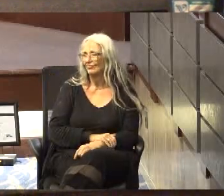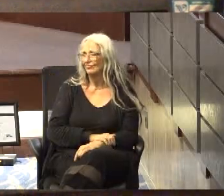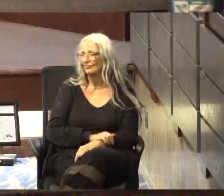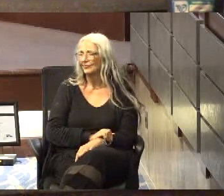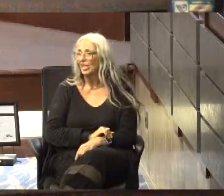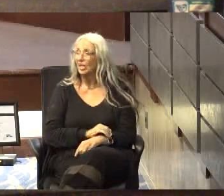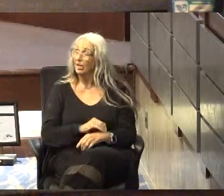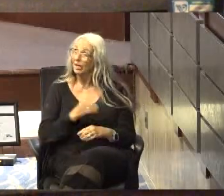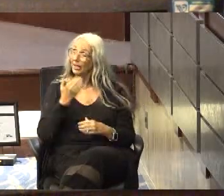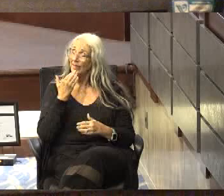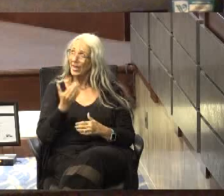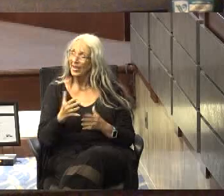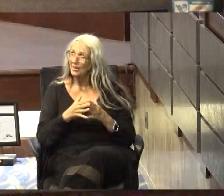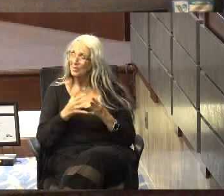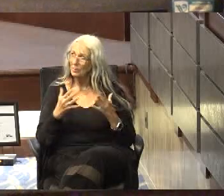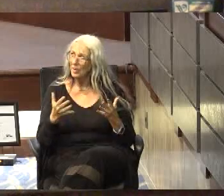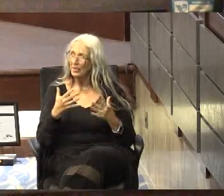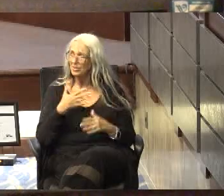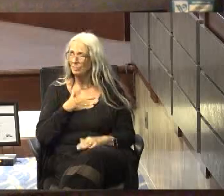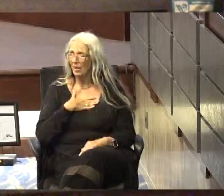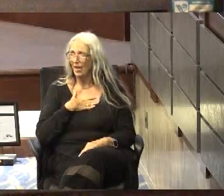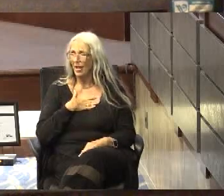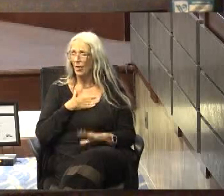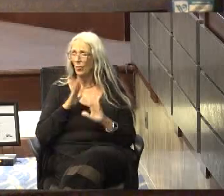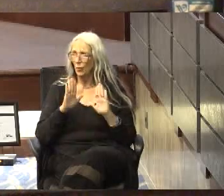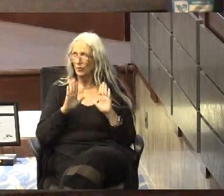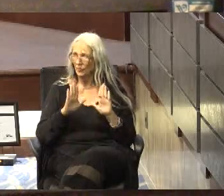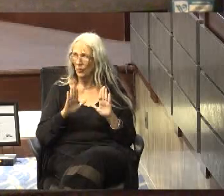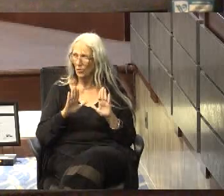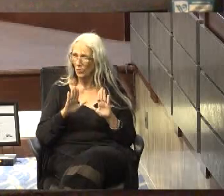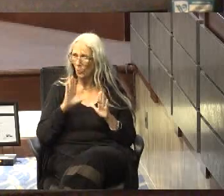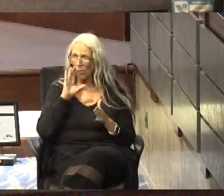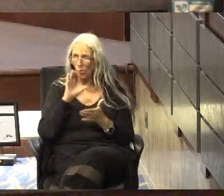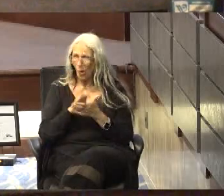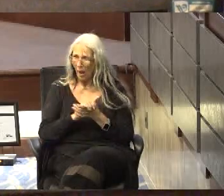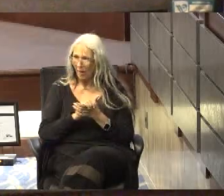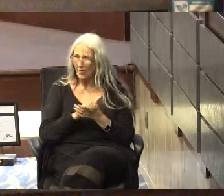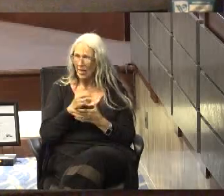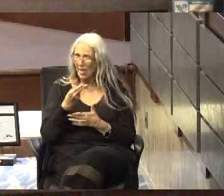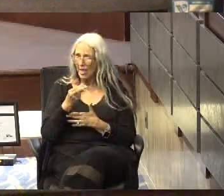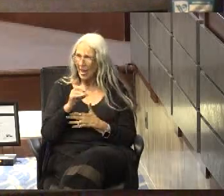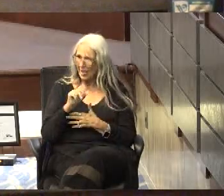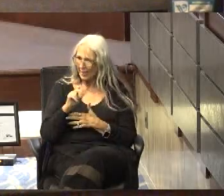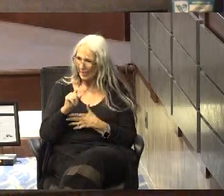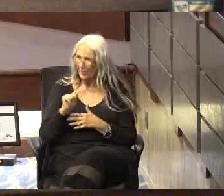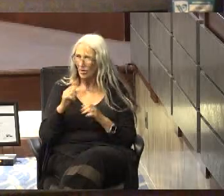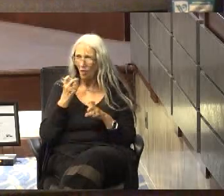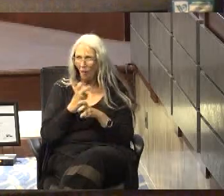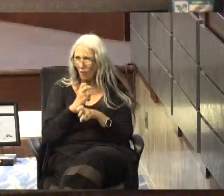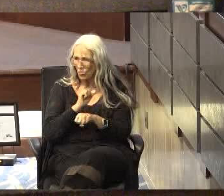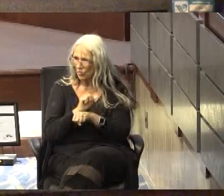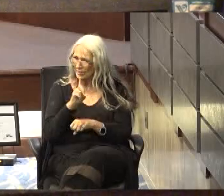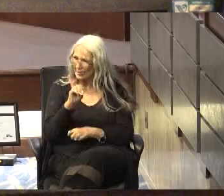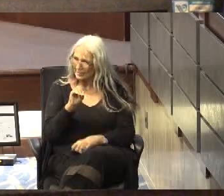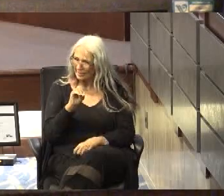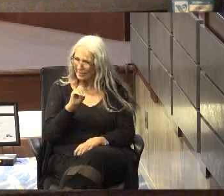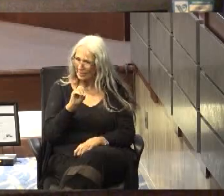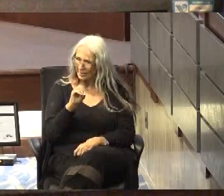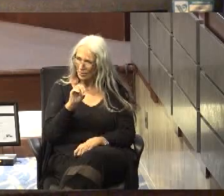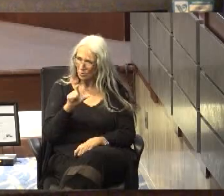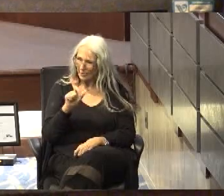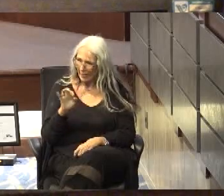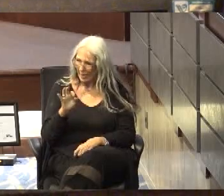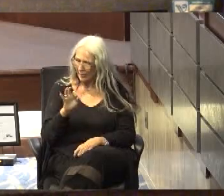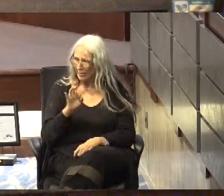Thank you very much. My wonderful wife, Hannah, did all the hard work on September 29th,